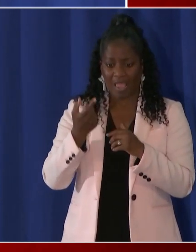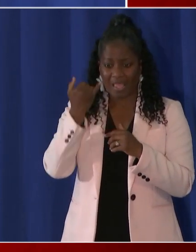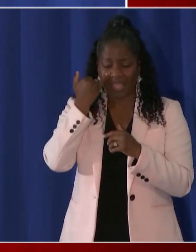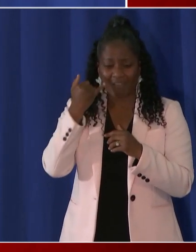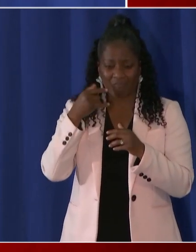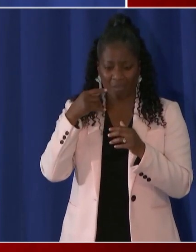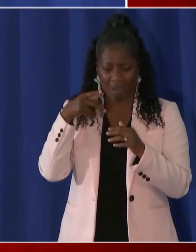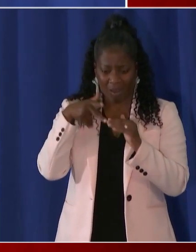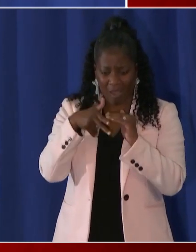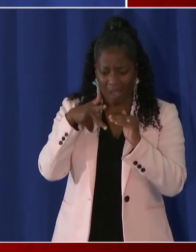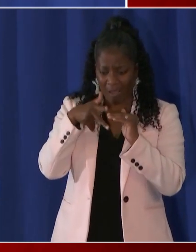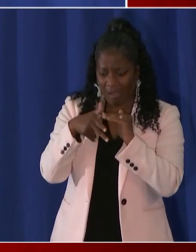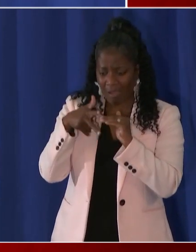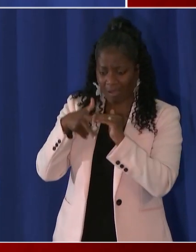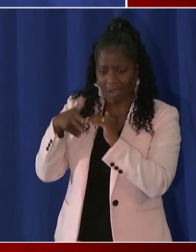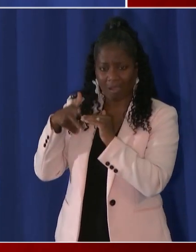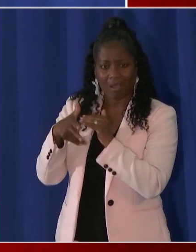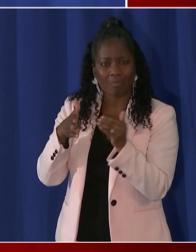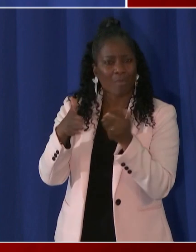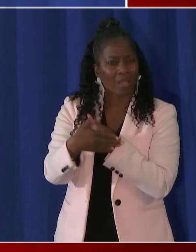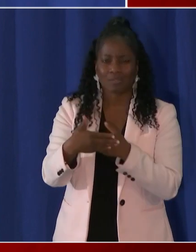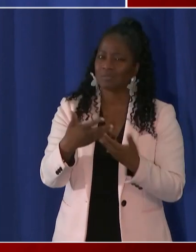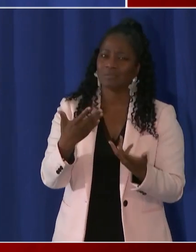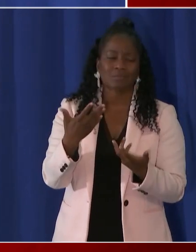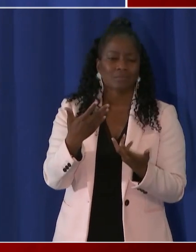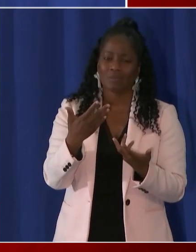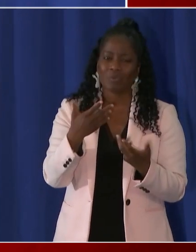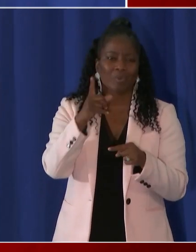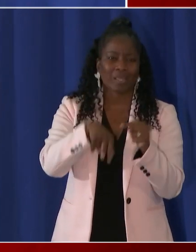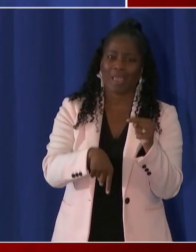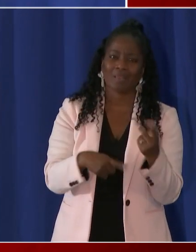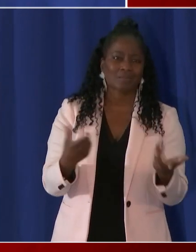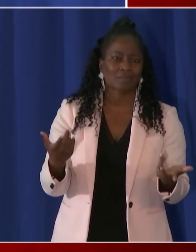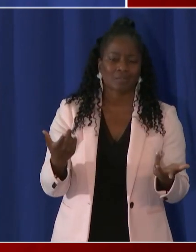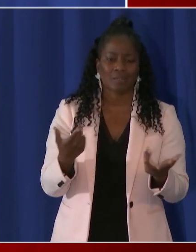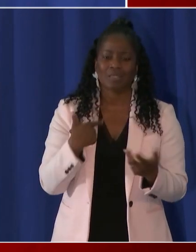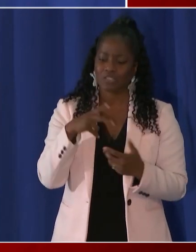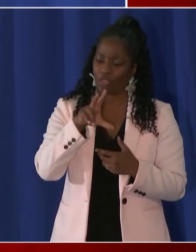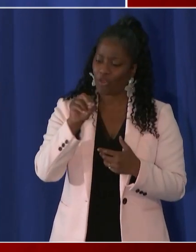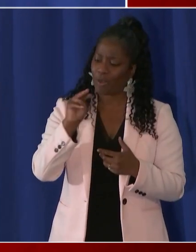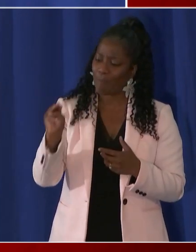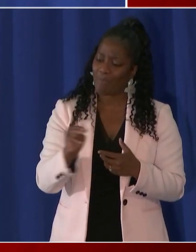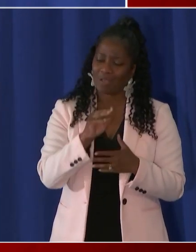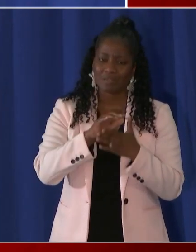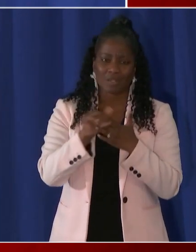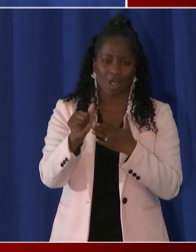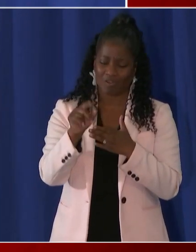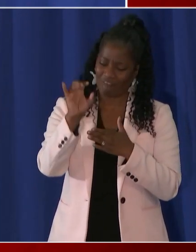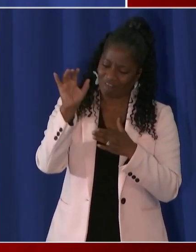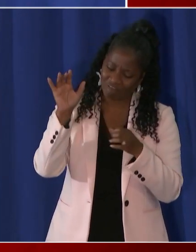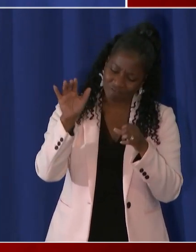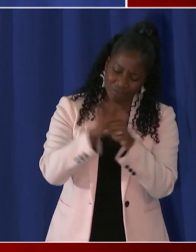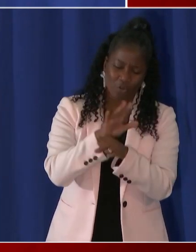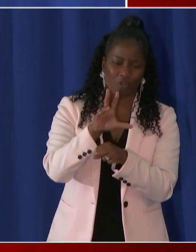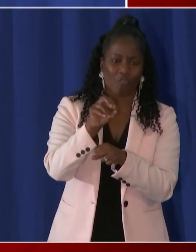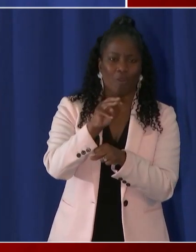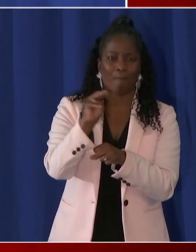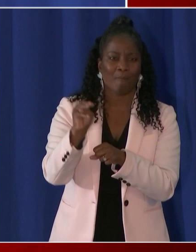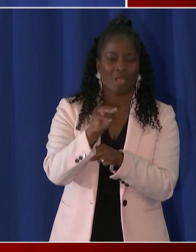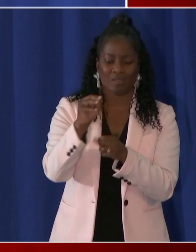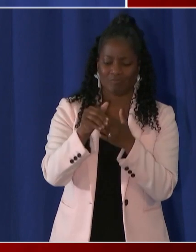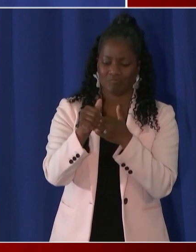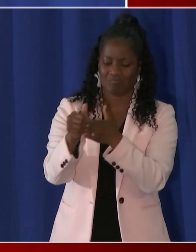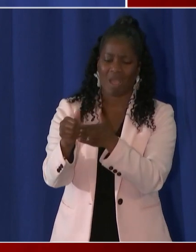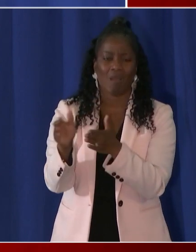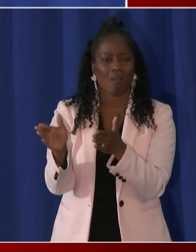chip away at the package. It has to move together. It's a $30 million package, and it has to move together. And more than